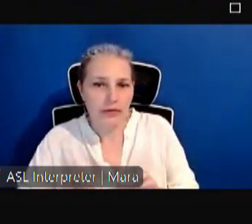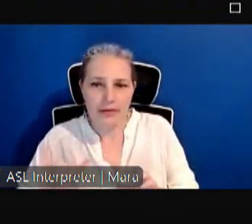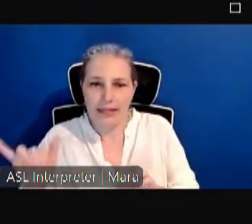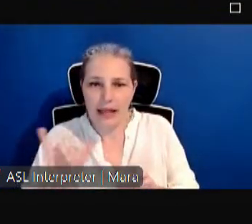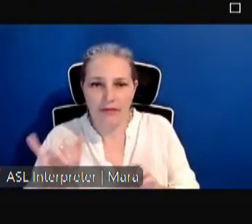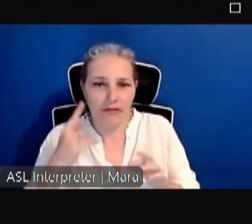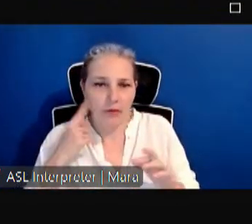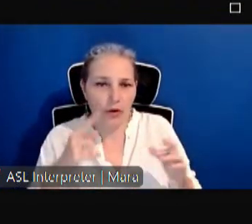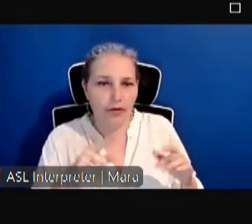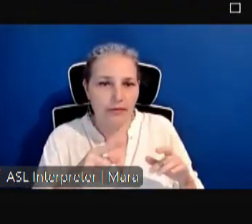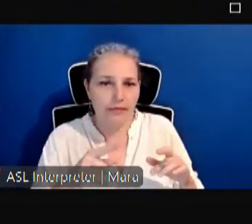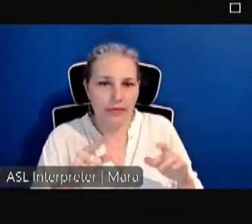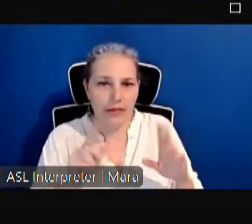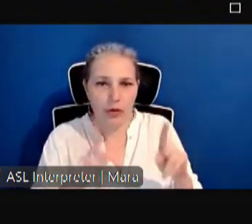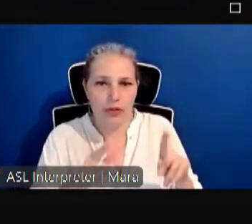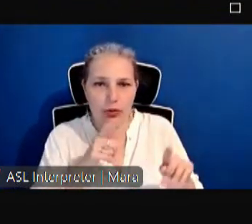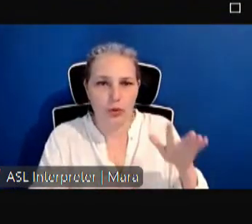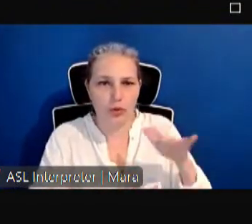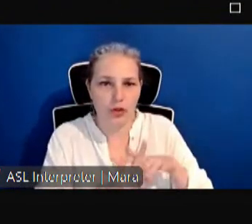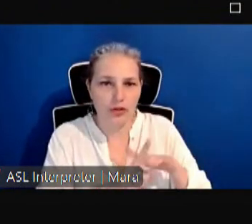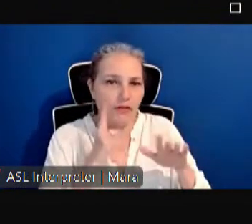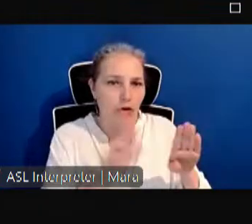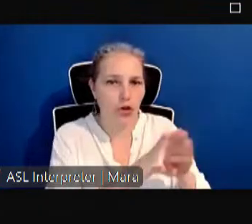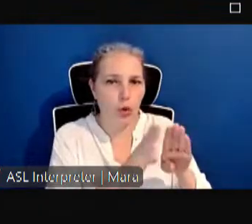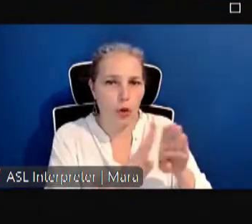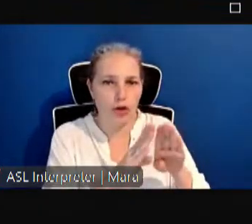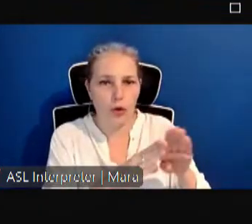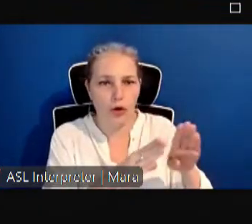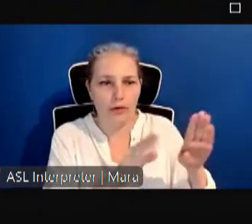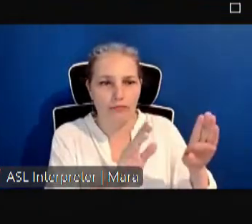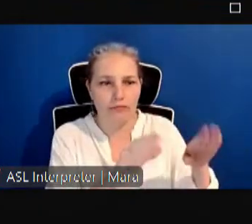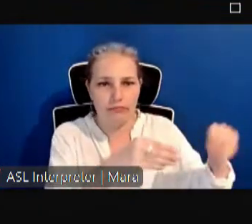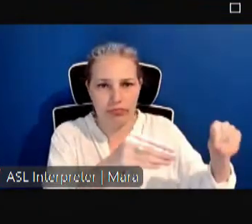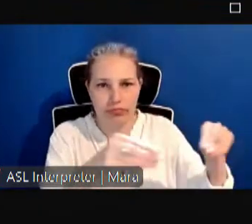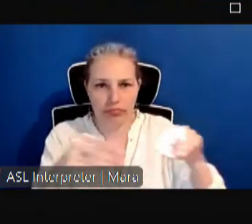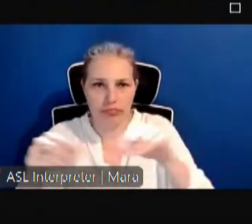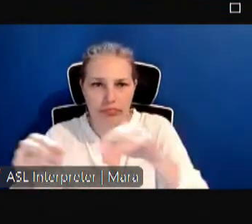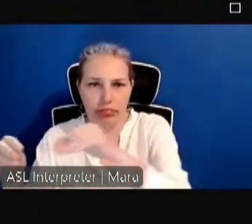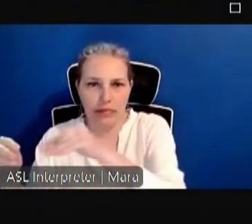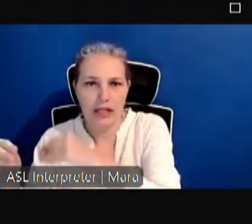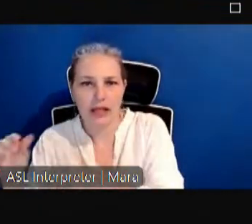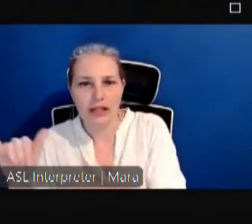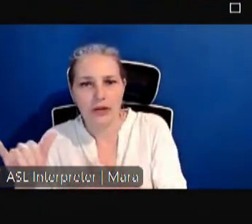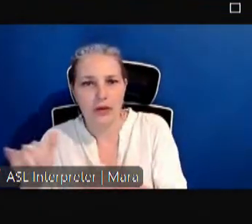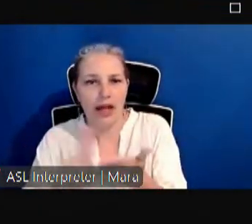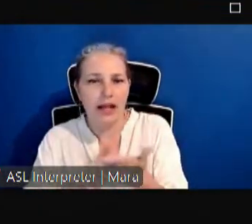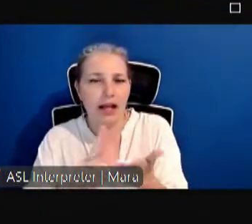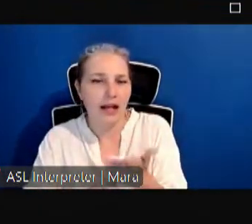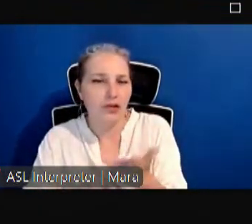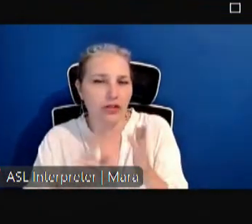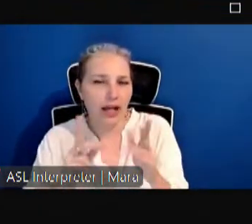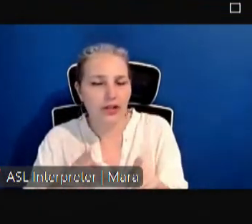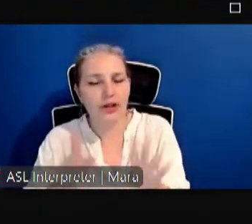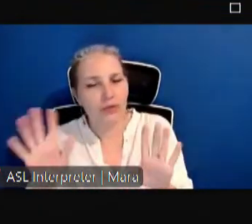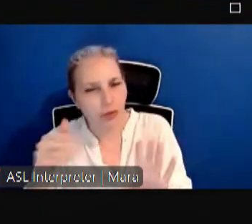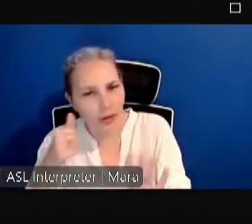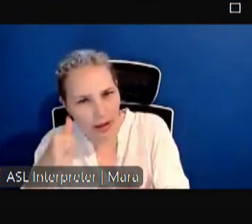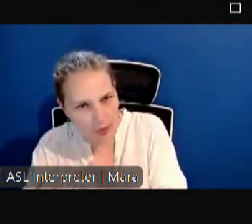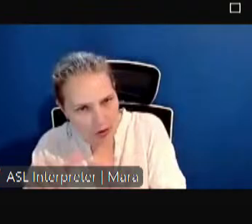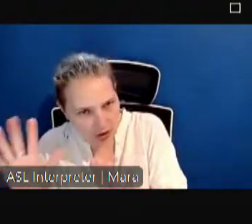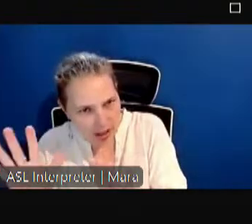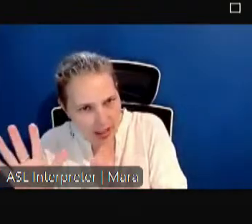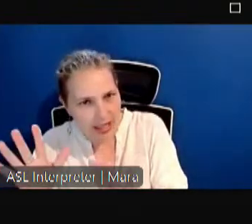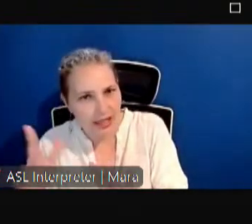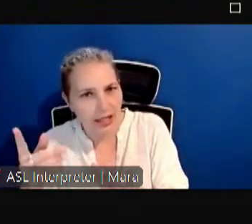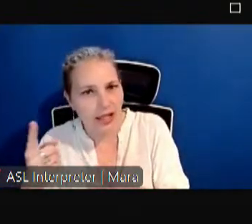starts the day after the contract is signed, excluding weekends and holidays if the contractor is closed. There is an extended 5-day